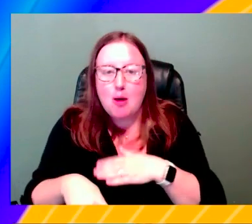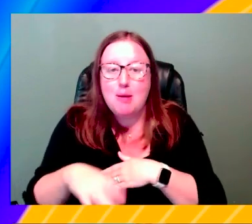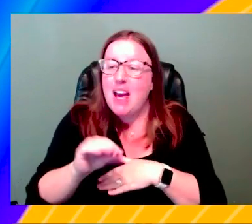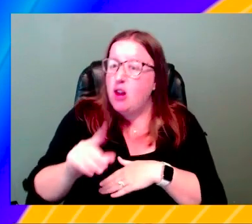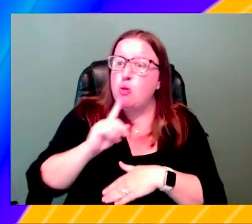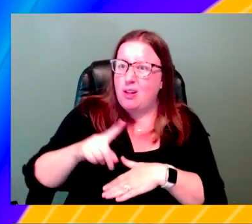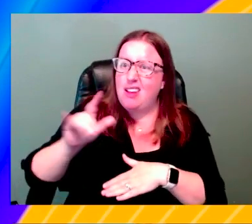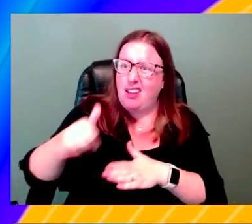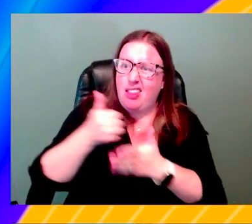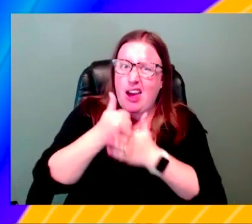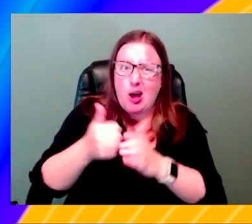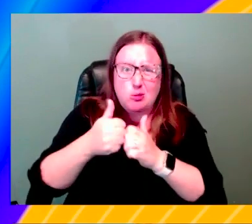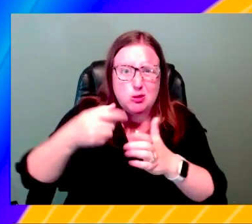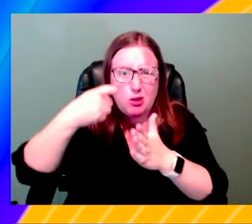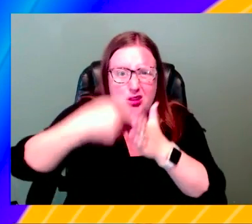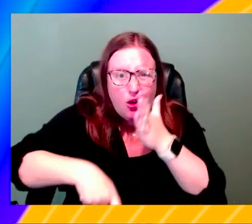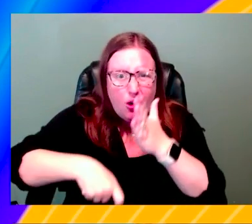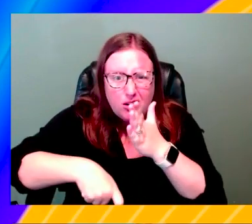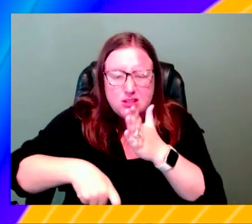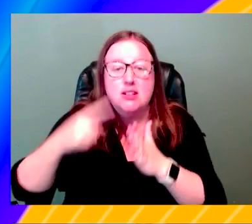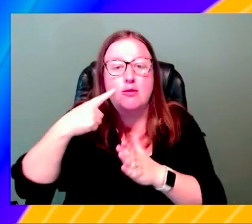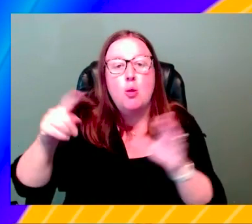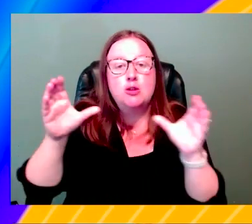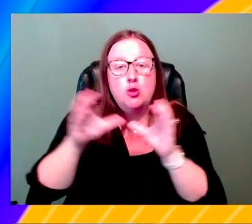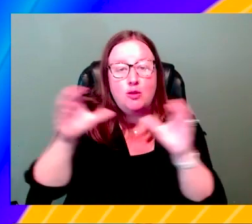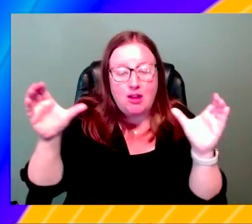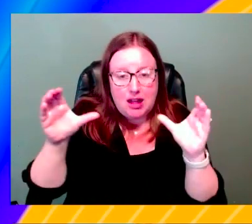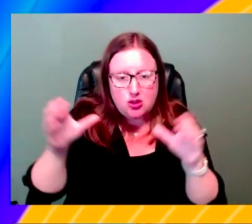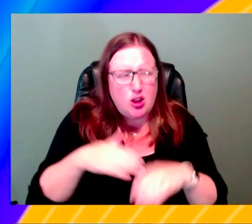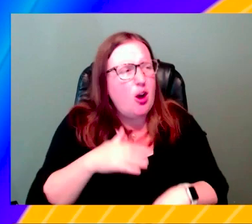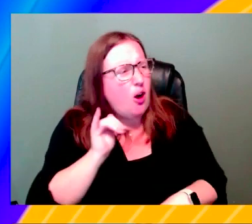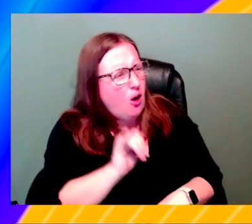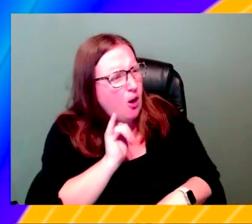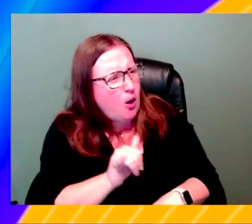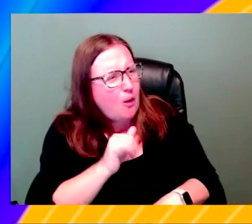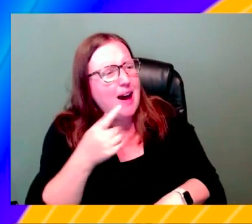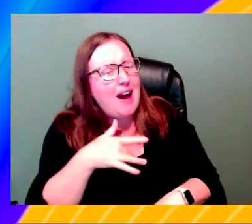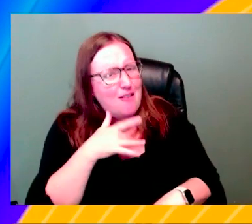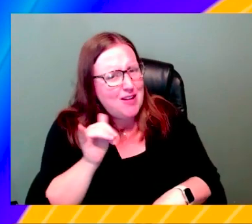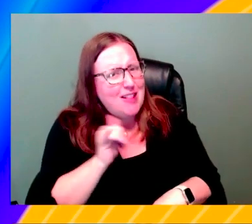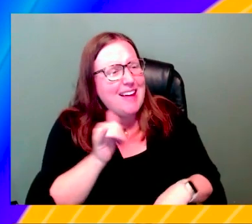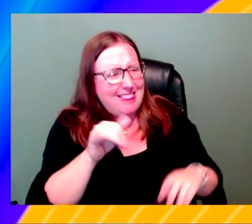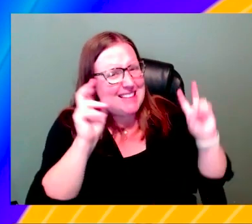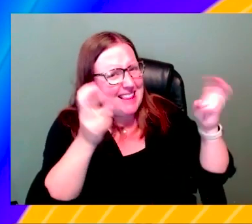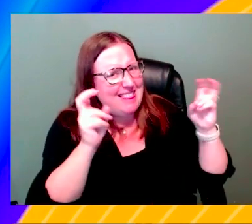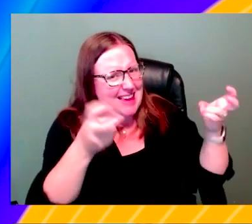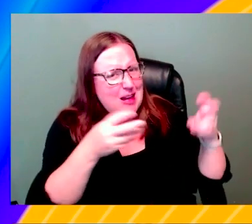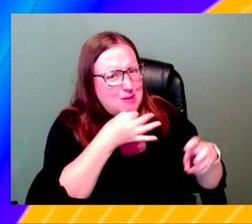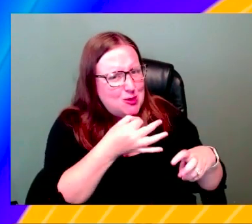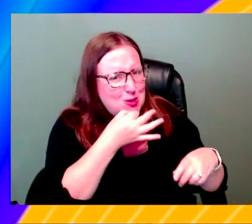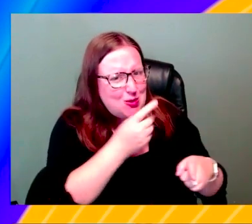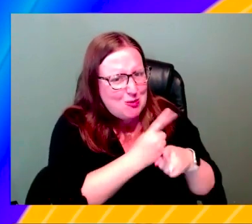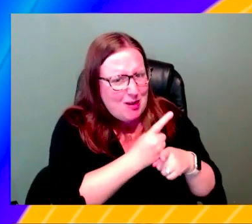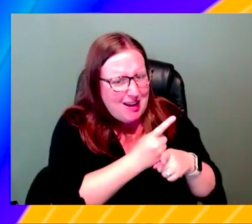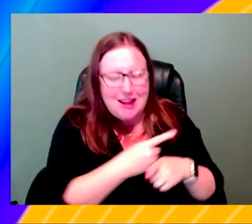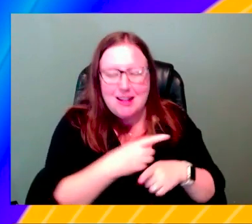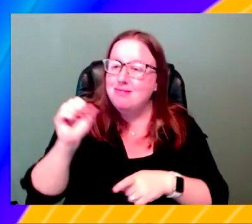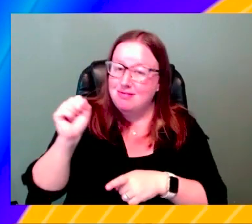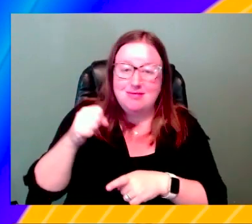optimize their certification preparation. I feel like that's an episode theme that we'll talk about soon. Yeah, it is. It is coming up.